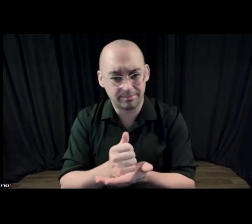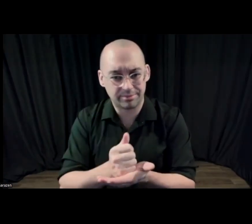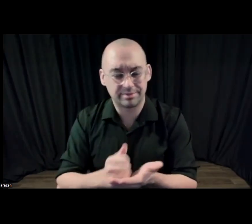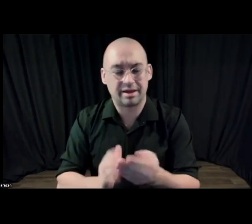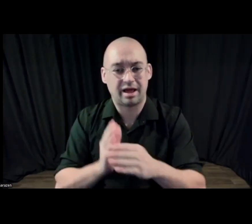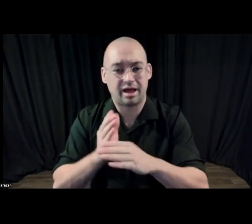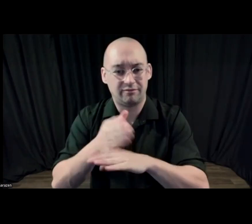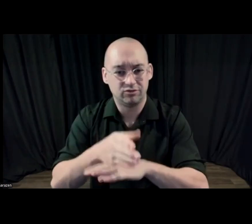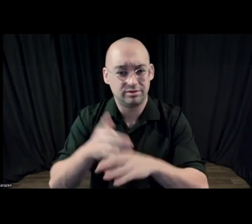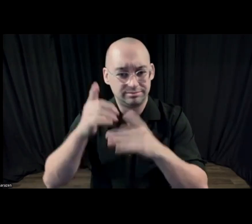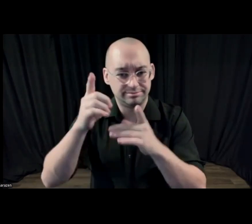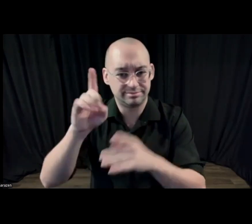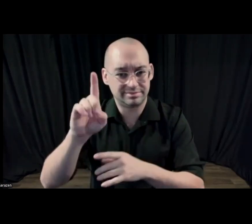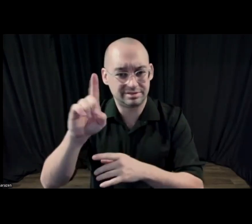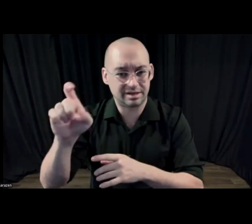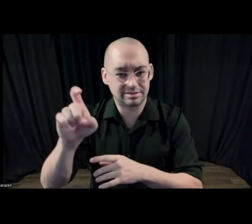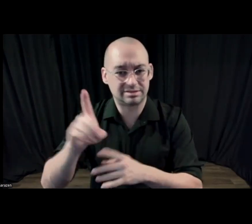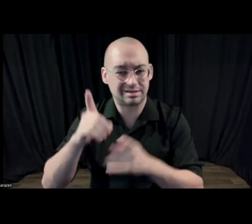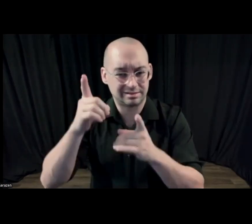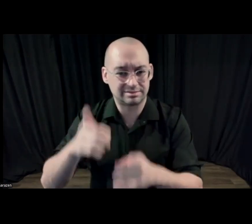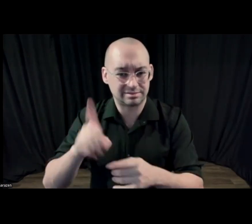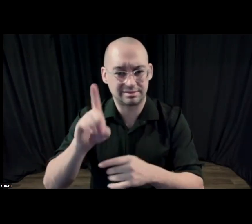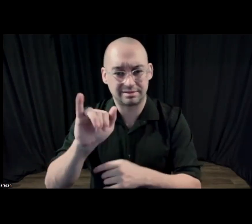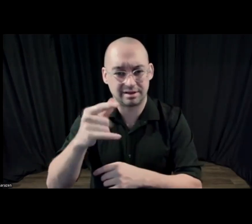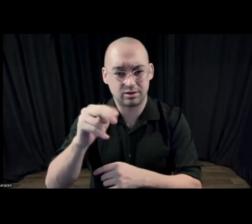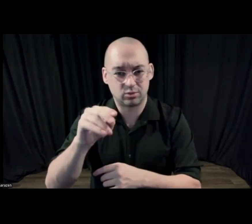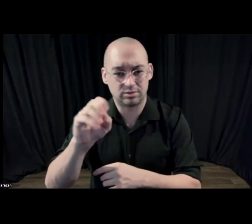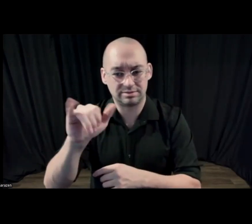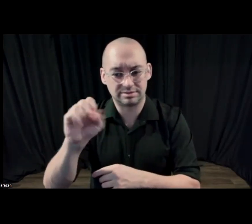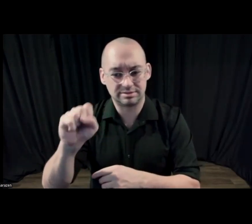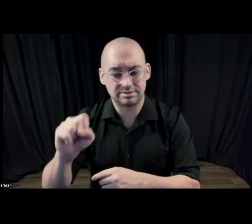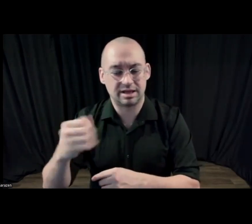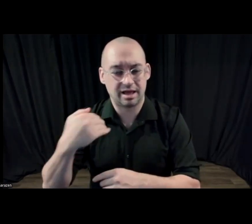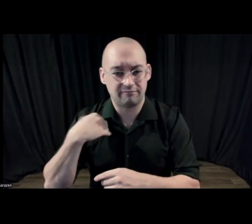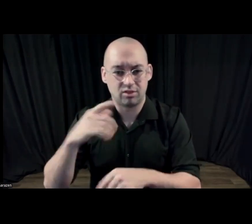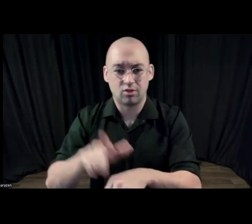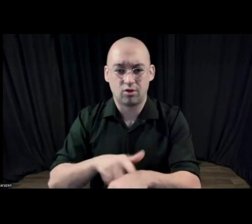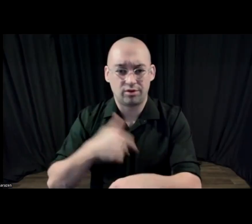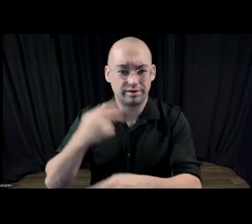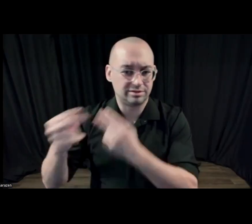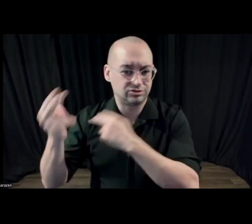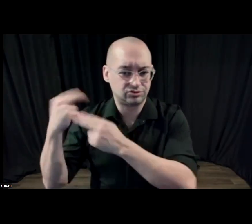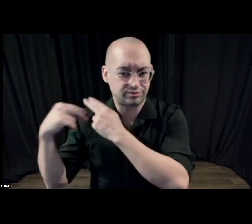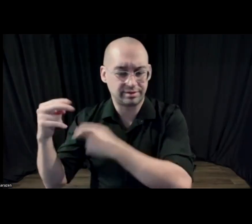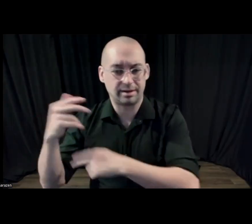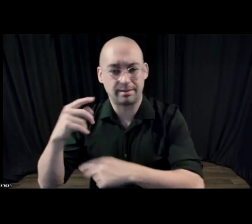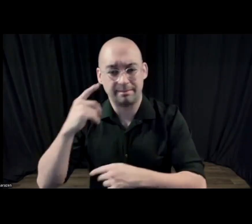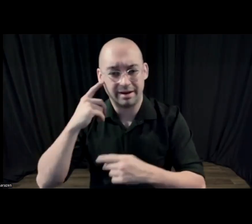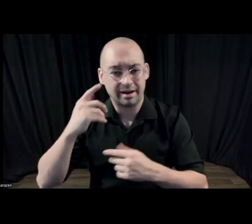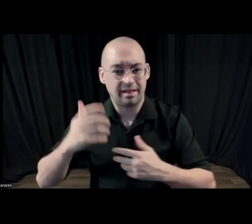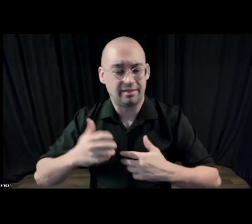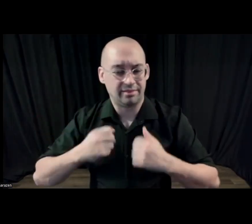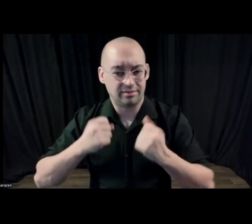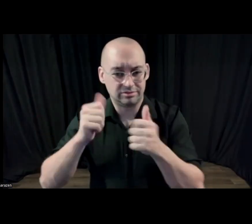post-diagnosis. She actually, for the both of us, have a long history of mental health struggles. She's unfortunately experienced